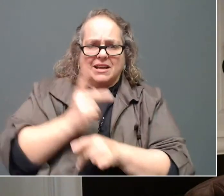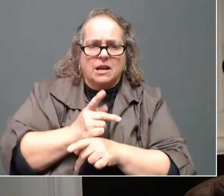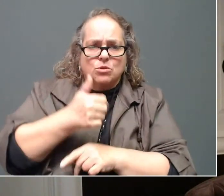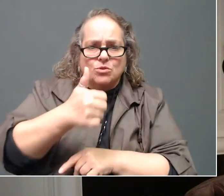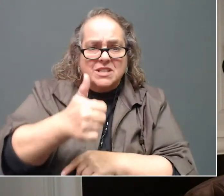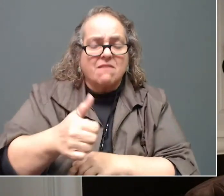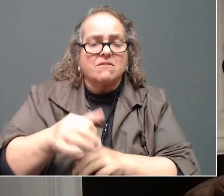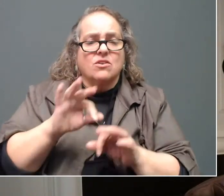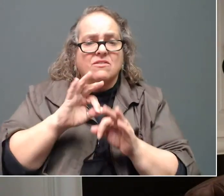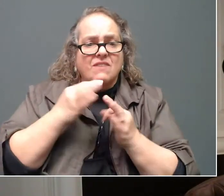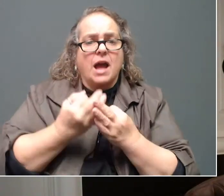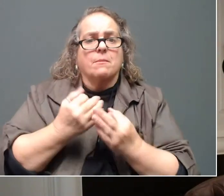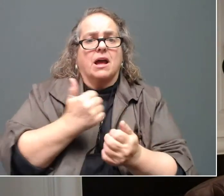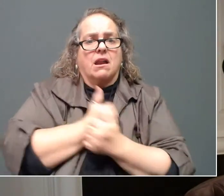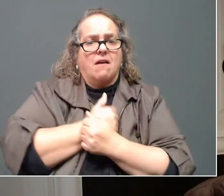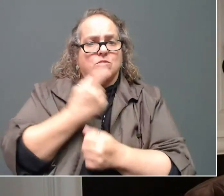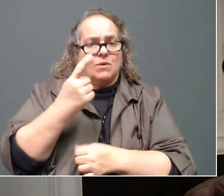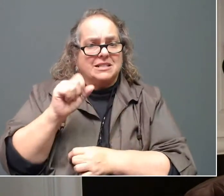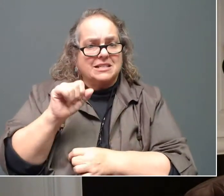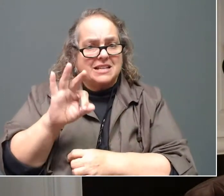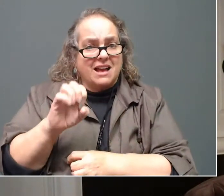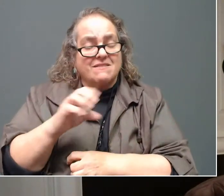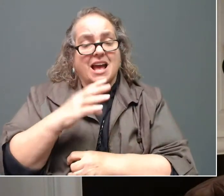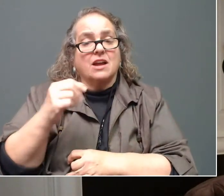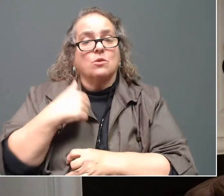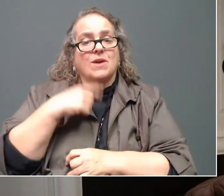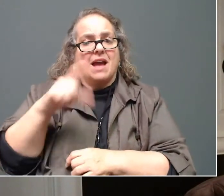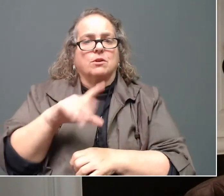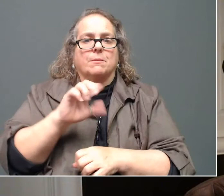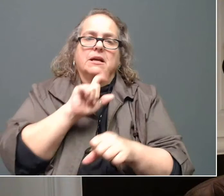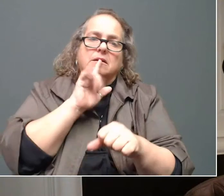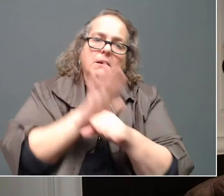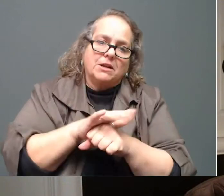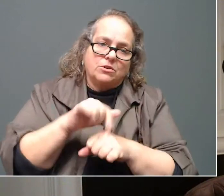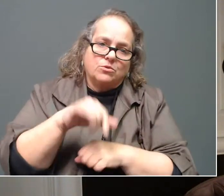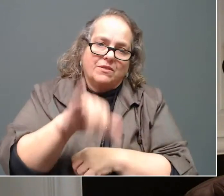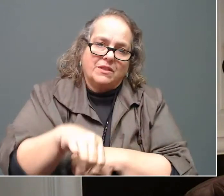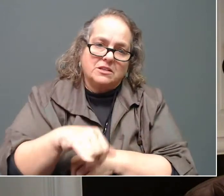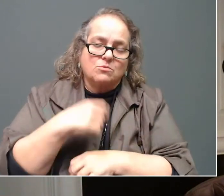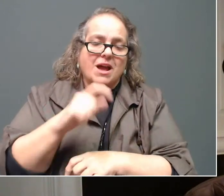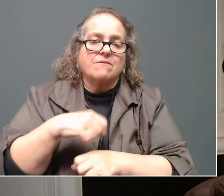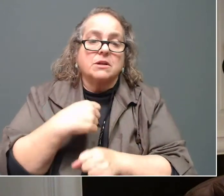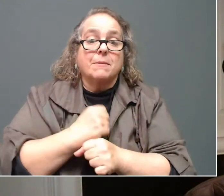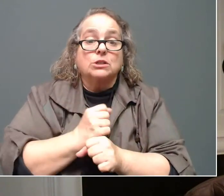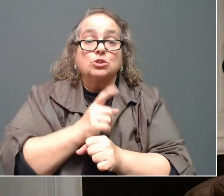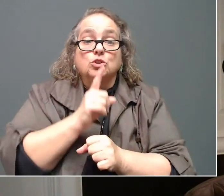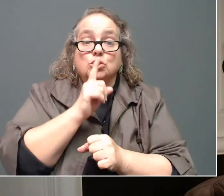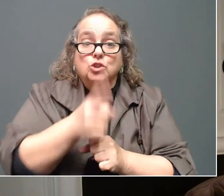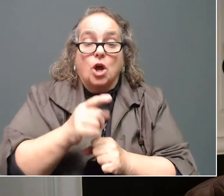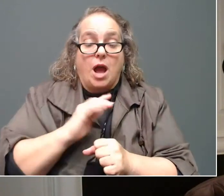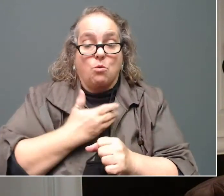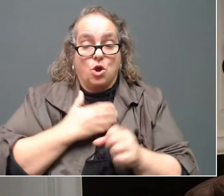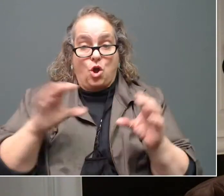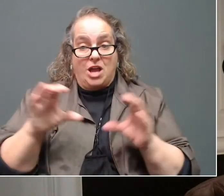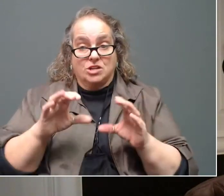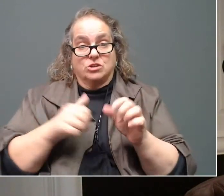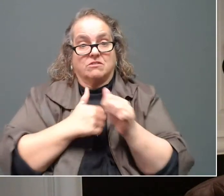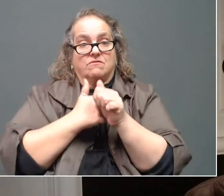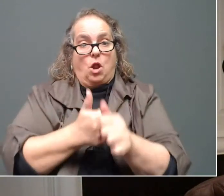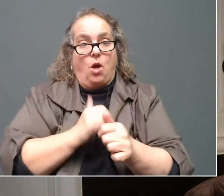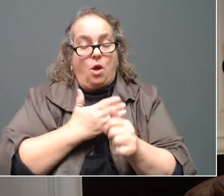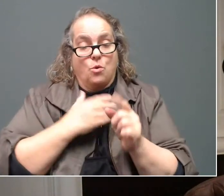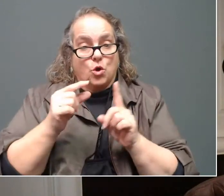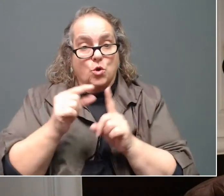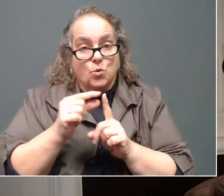loved ones safe. We also have to be committed to this. We have to make sure that our actions follow our words, and that